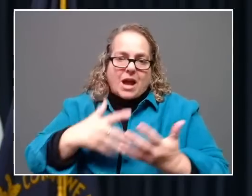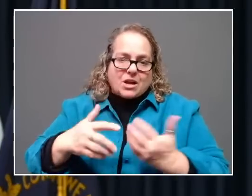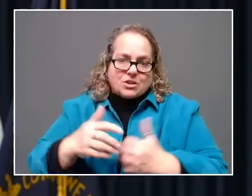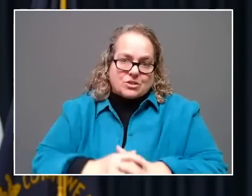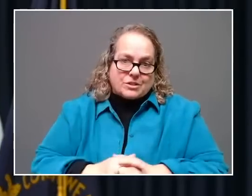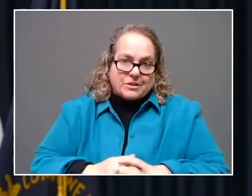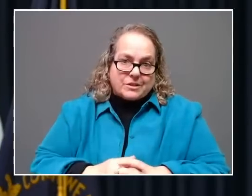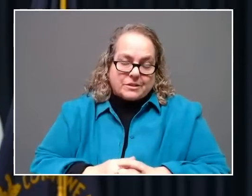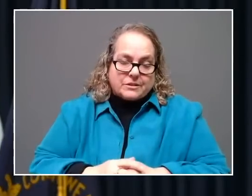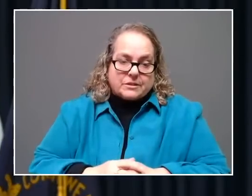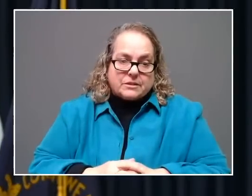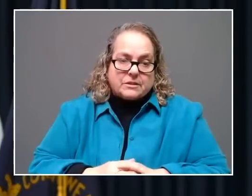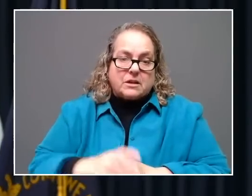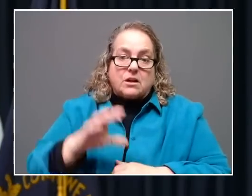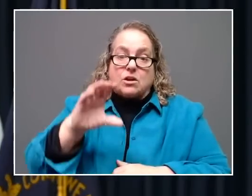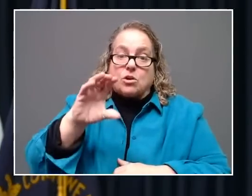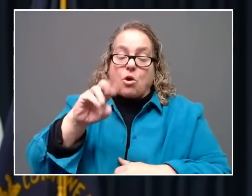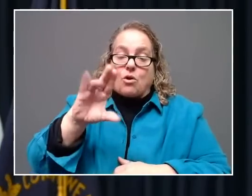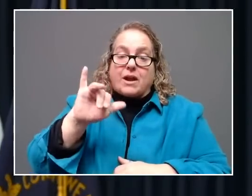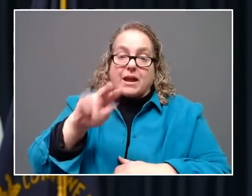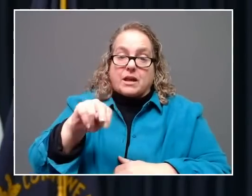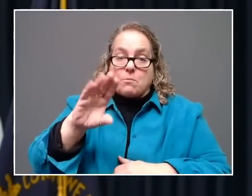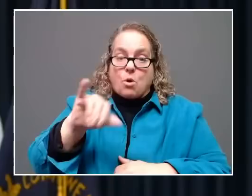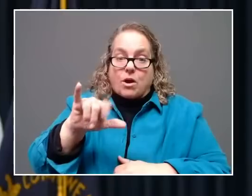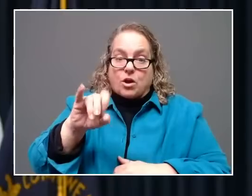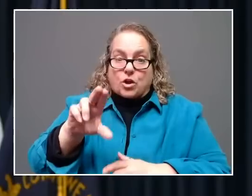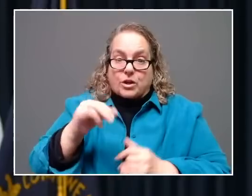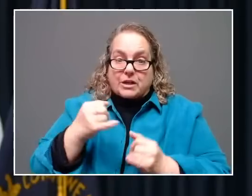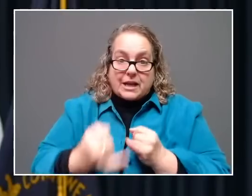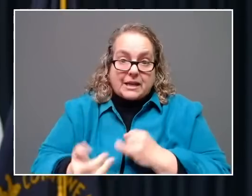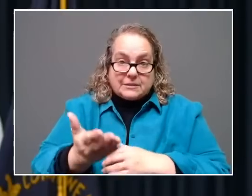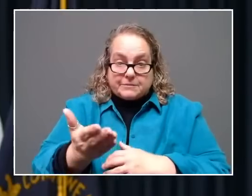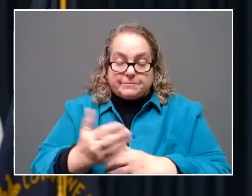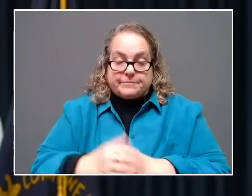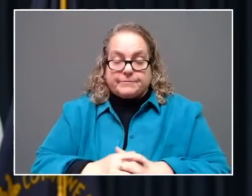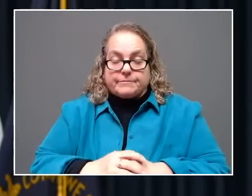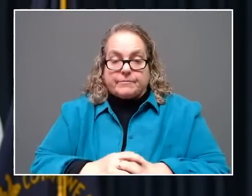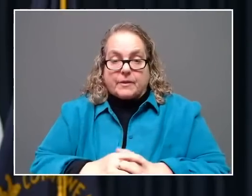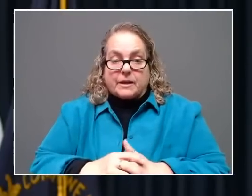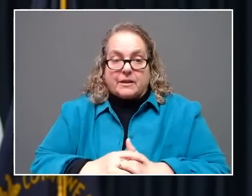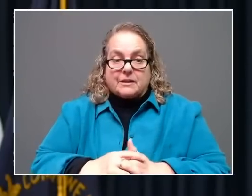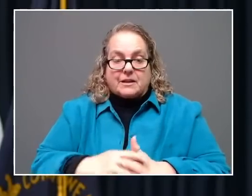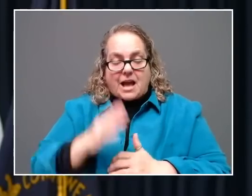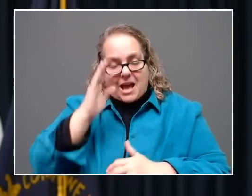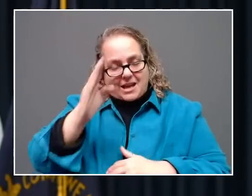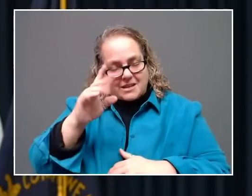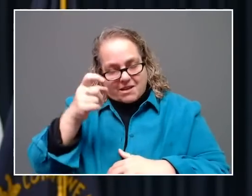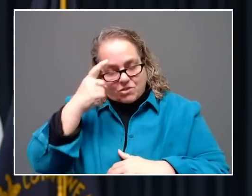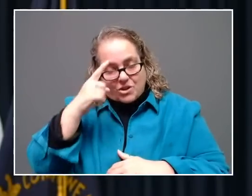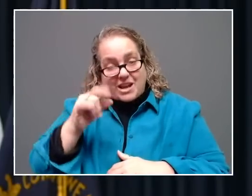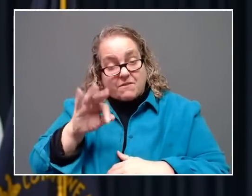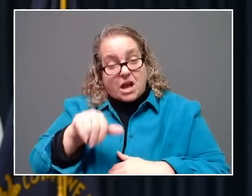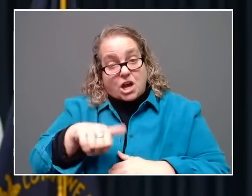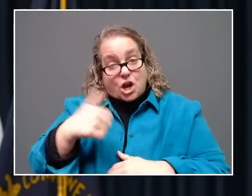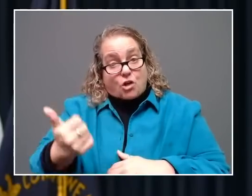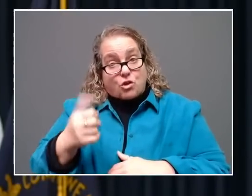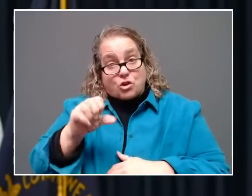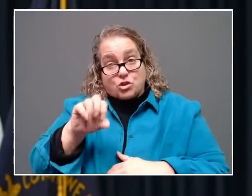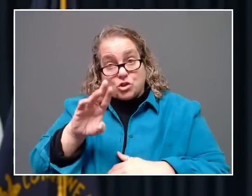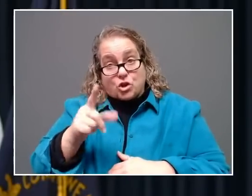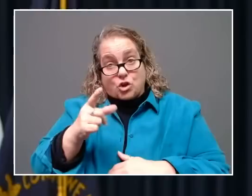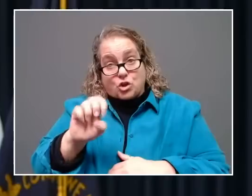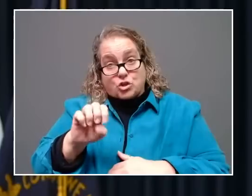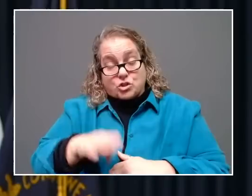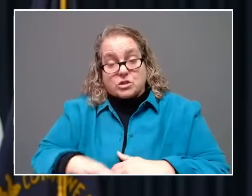last, Corinne Boyer. Hi, Governor. If another surge happens, is there any way